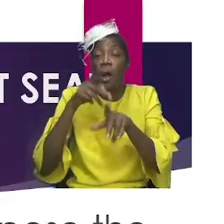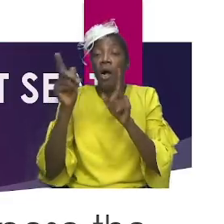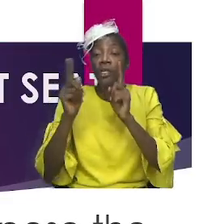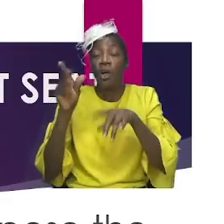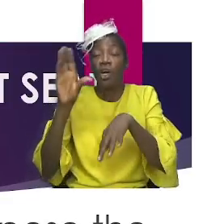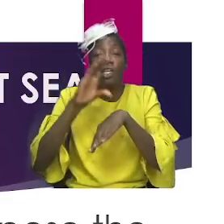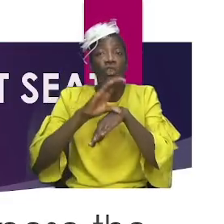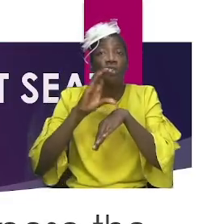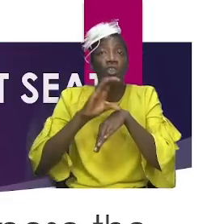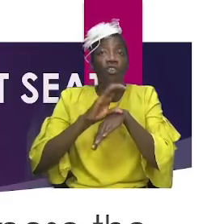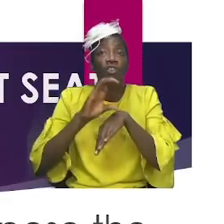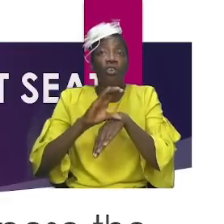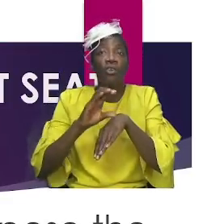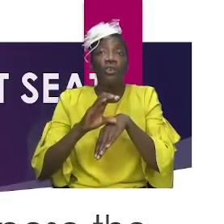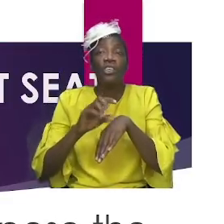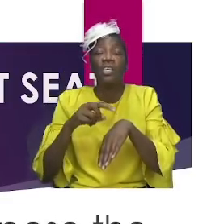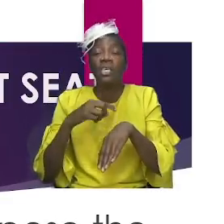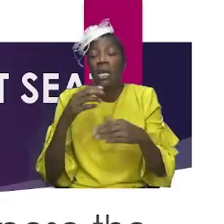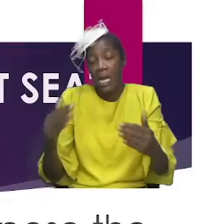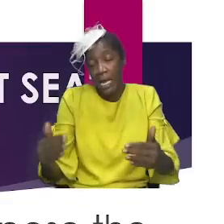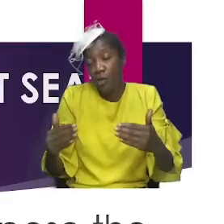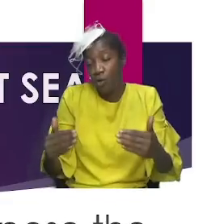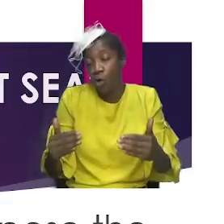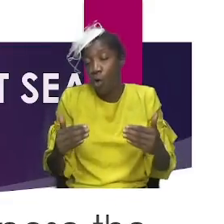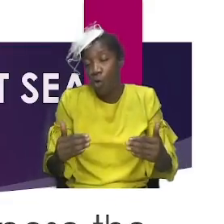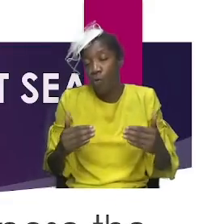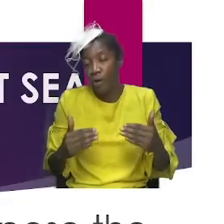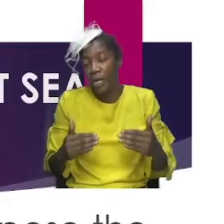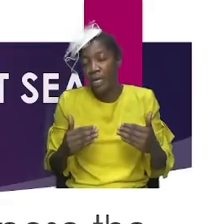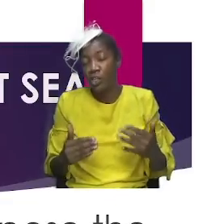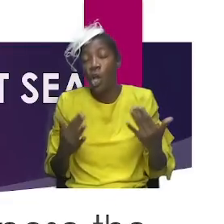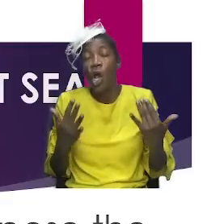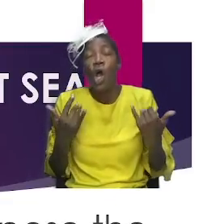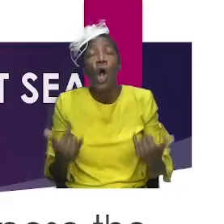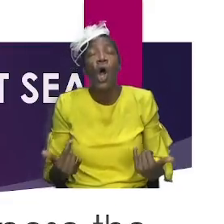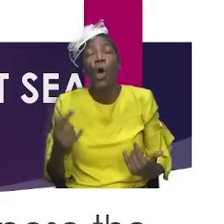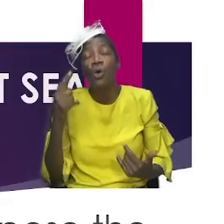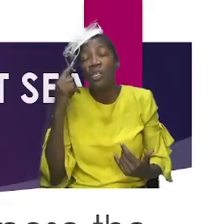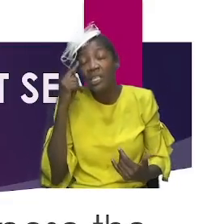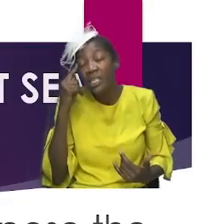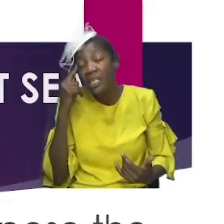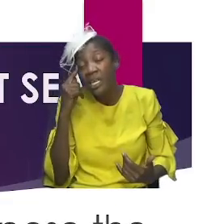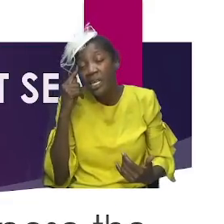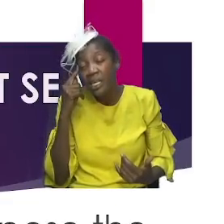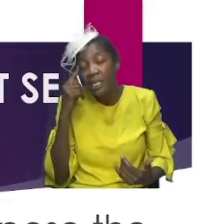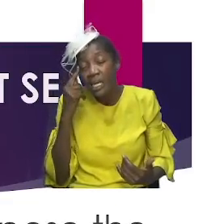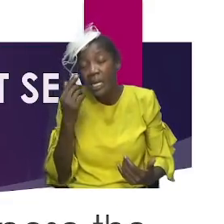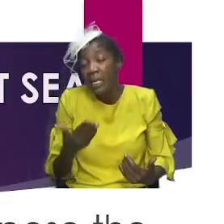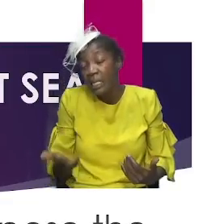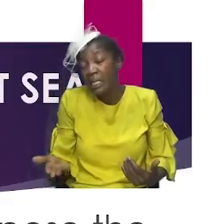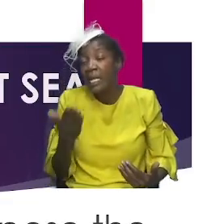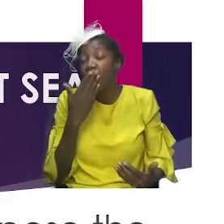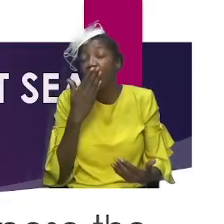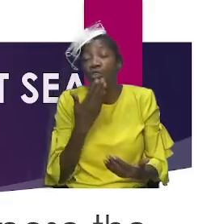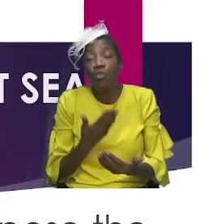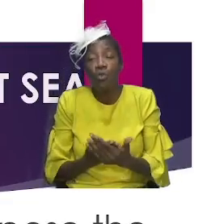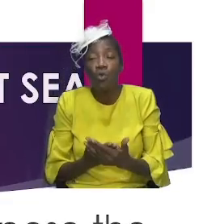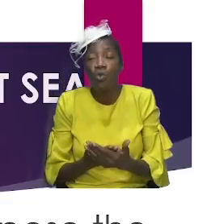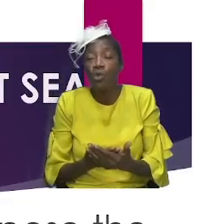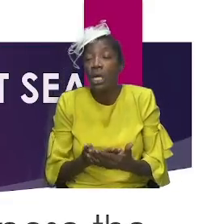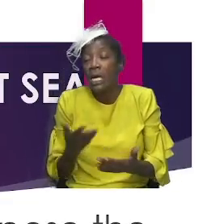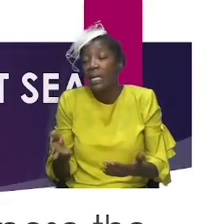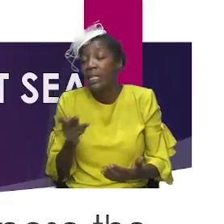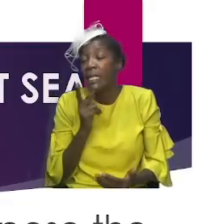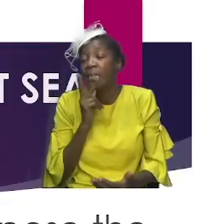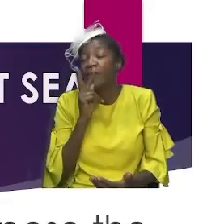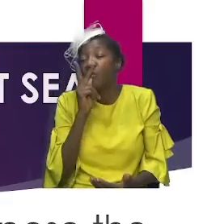you know, he encourages us how we ought to think, whatsoever things are good and whatsoever things are pure